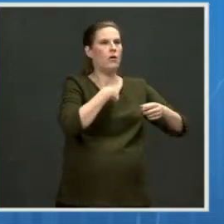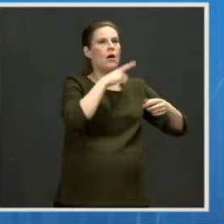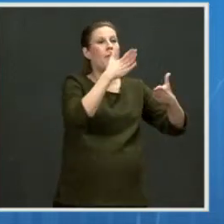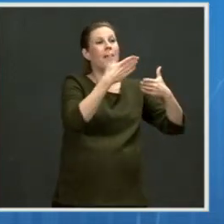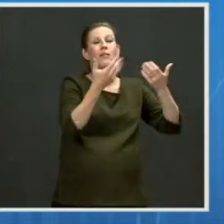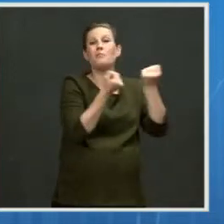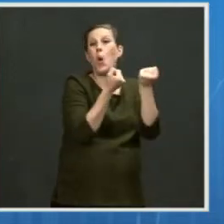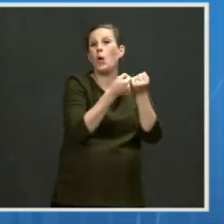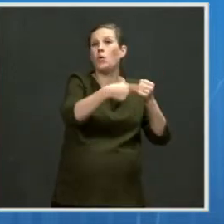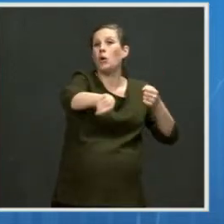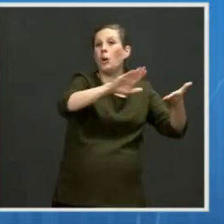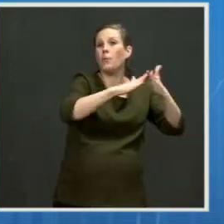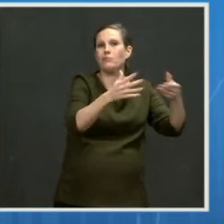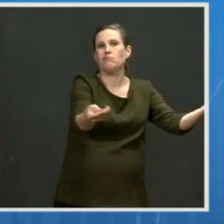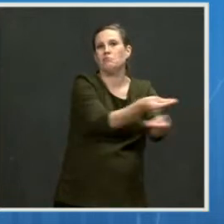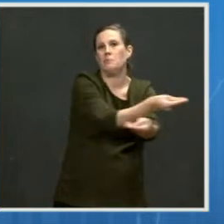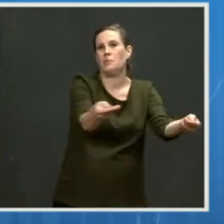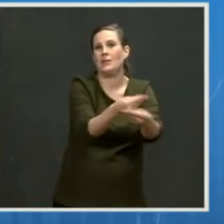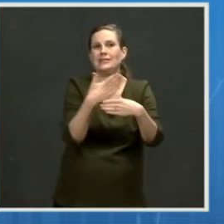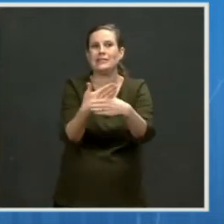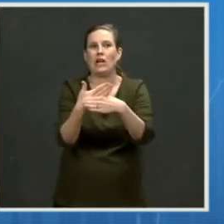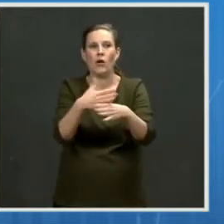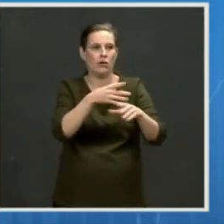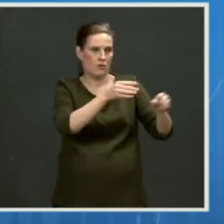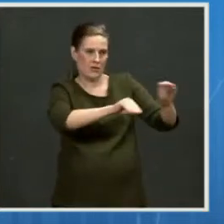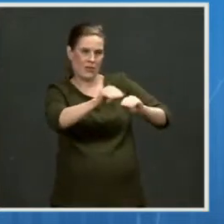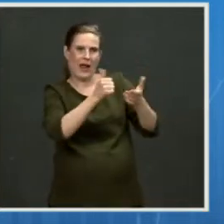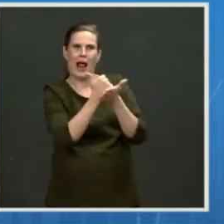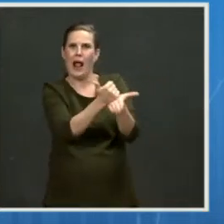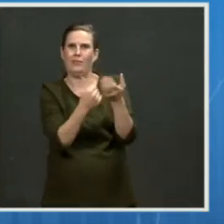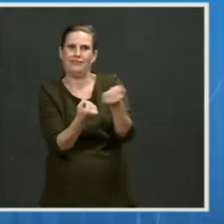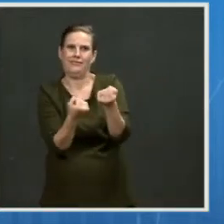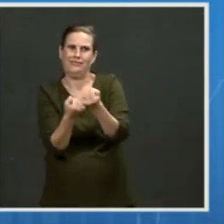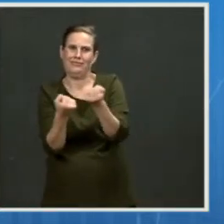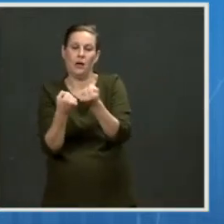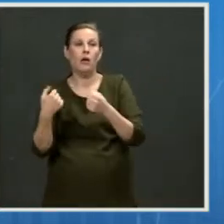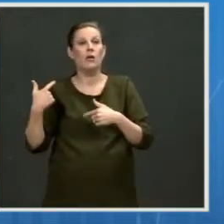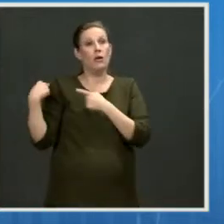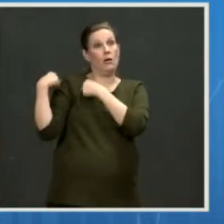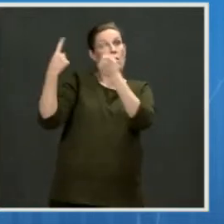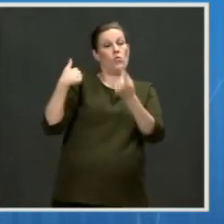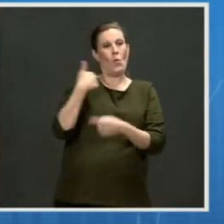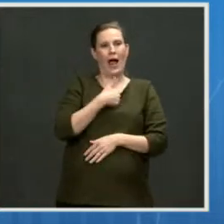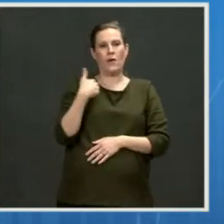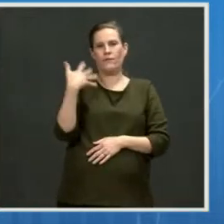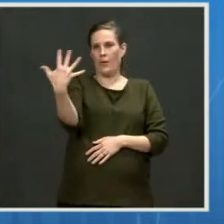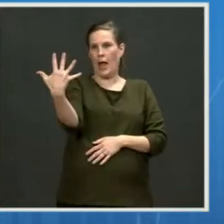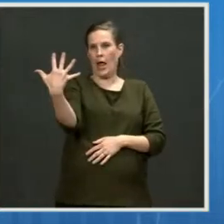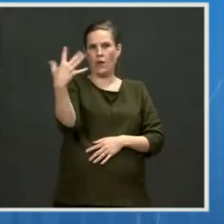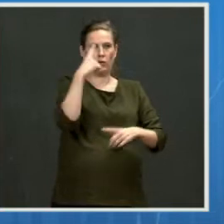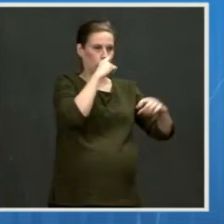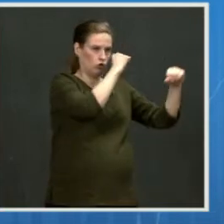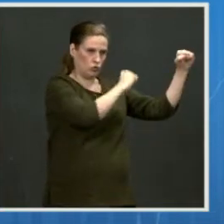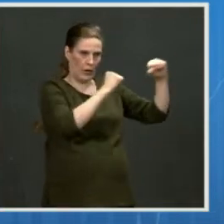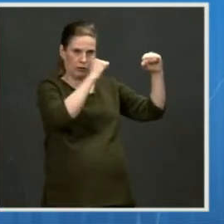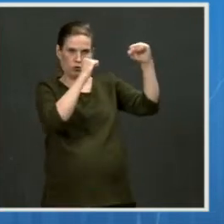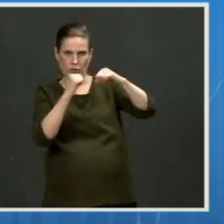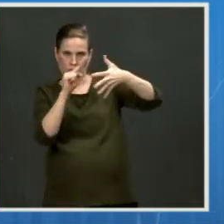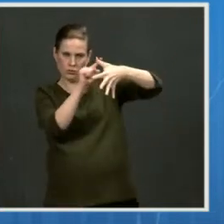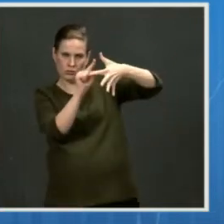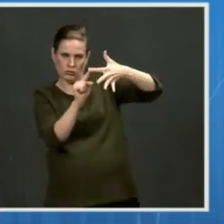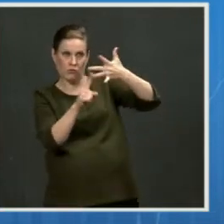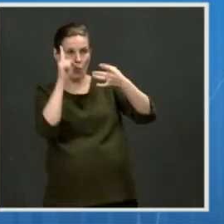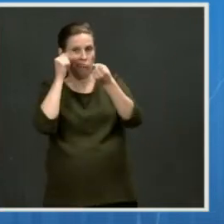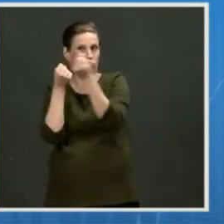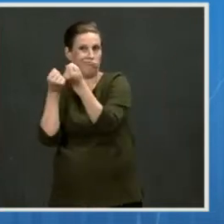transmission. We have 5 mitigation strategies and, of course, ancillary mitigation strategies related to teacher vaccination and testing, as you note.